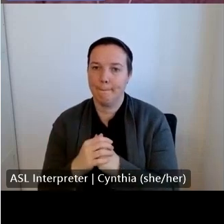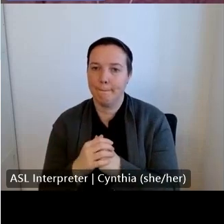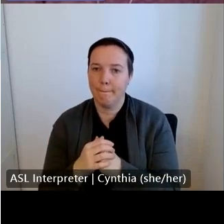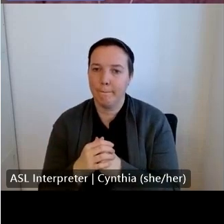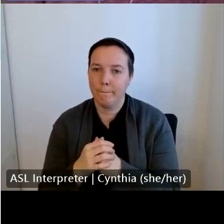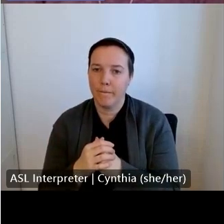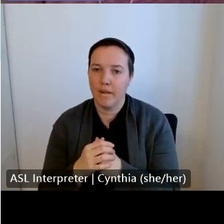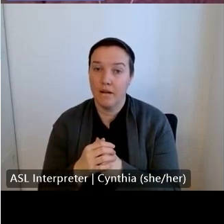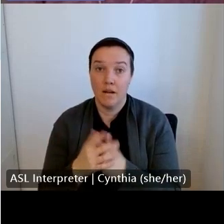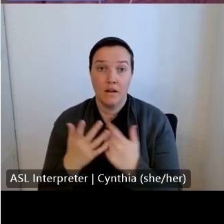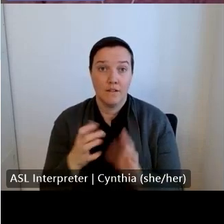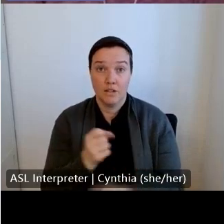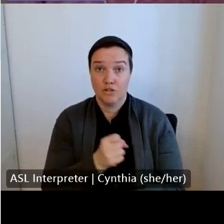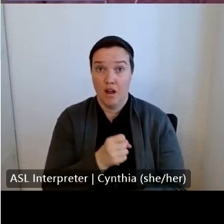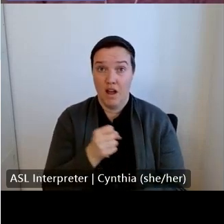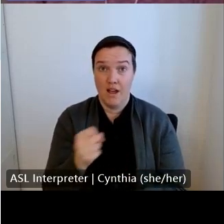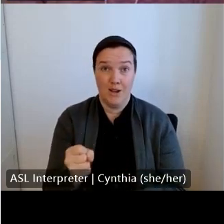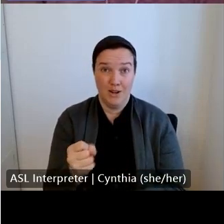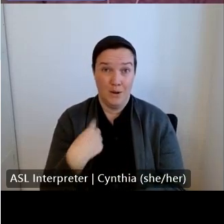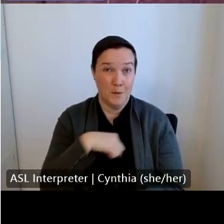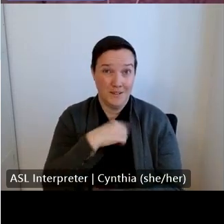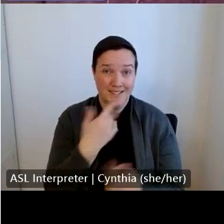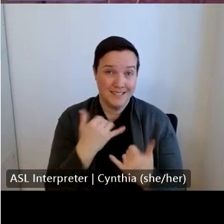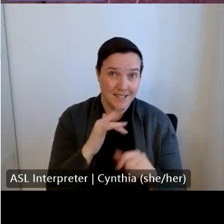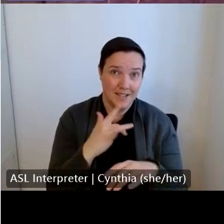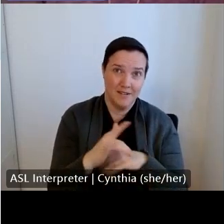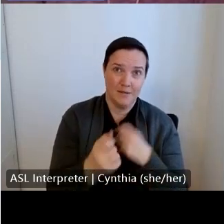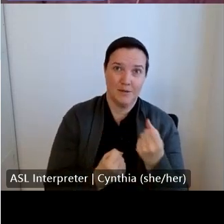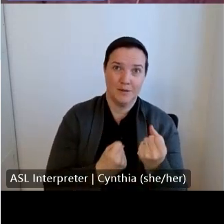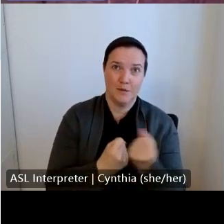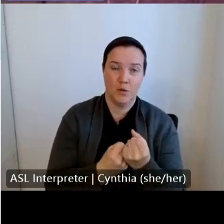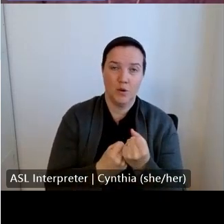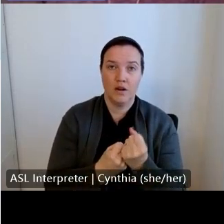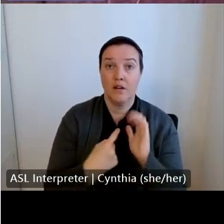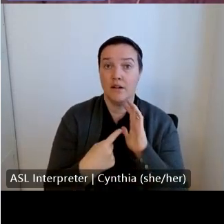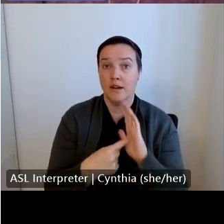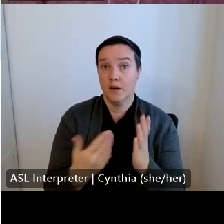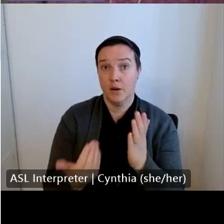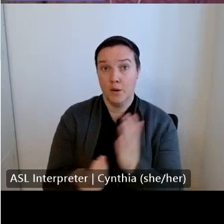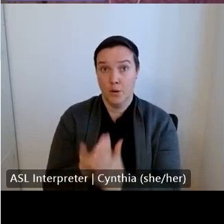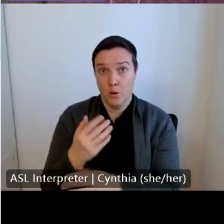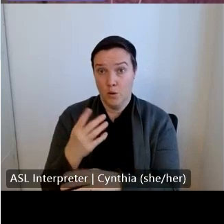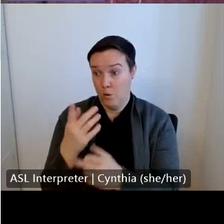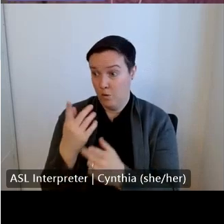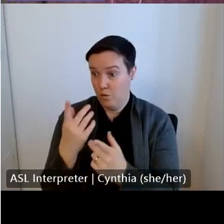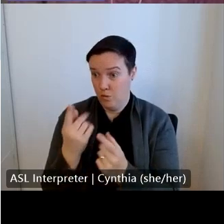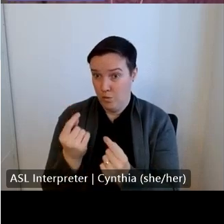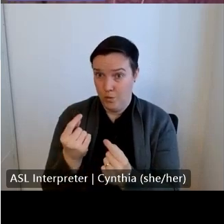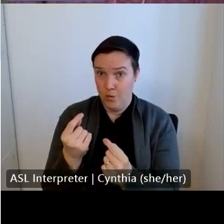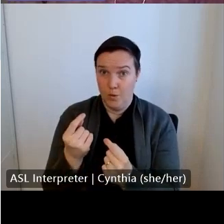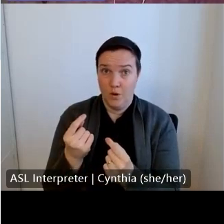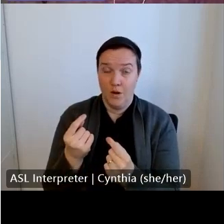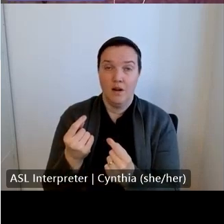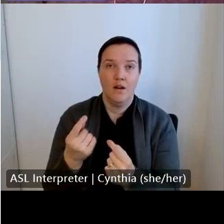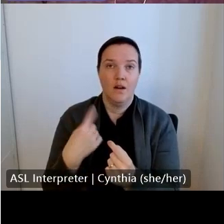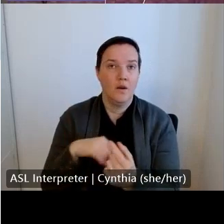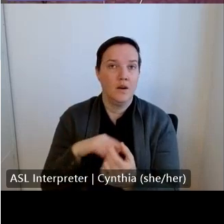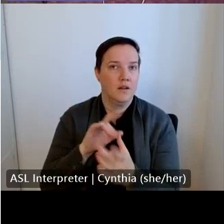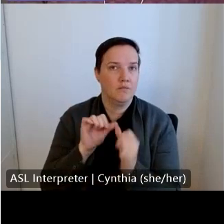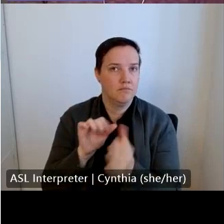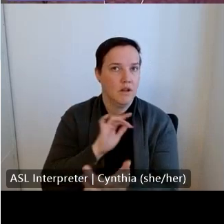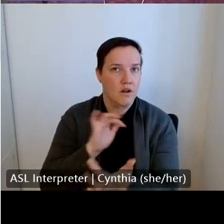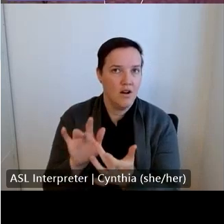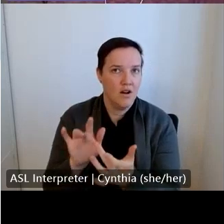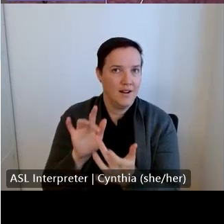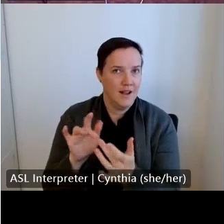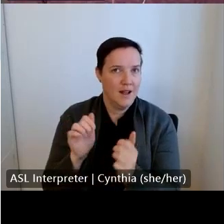is secured, we're there to support. Whether it's a new task on the job, we maintain regular contact with the